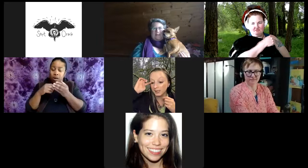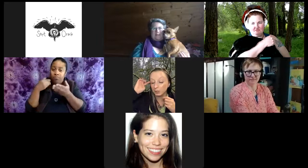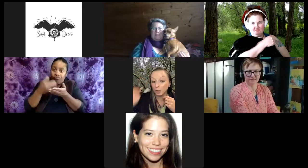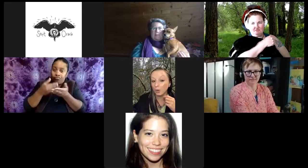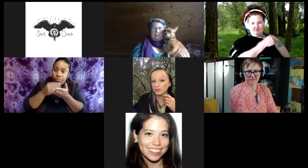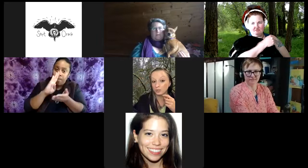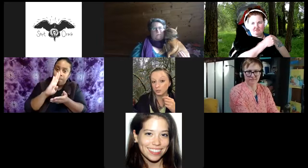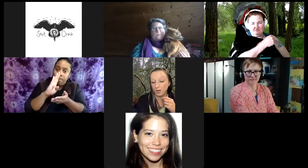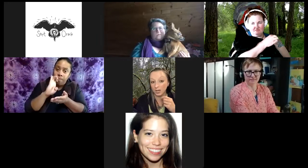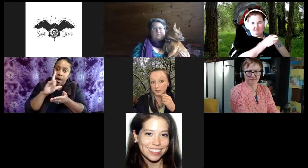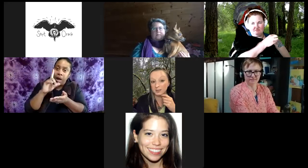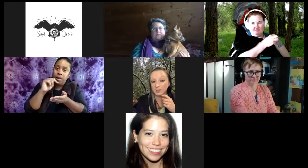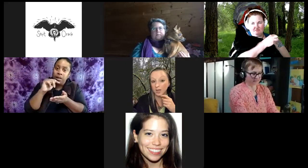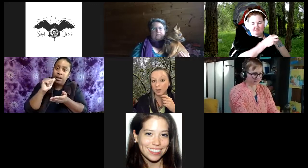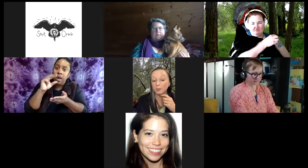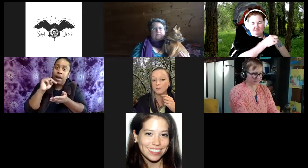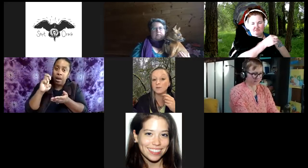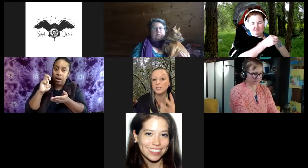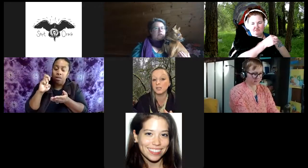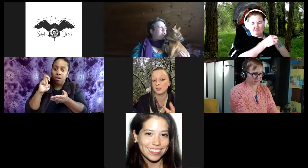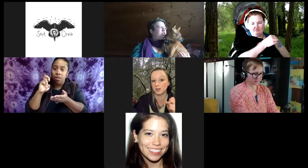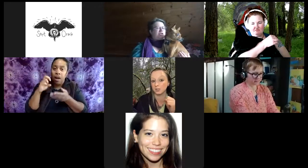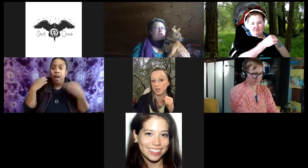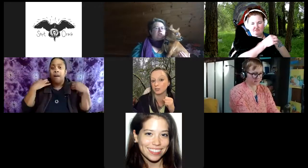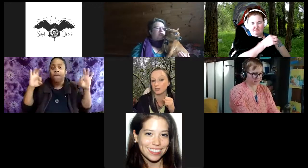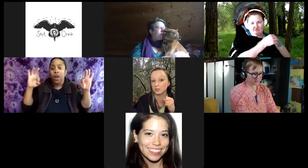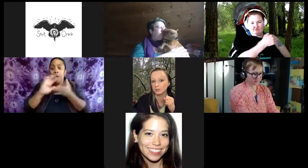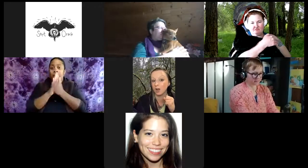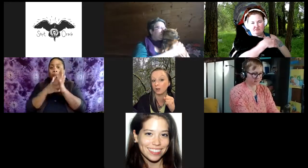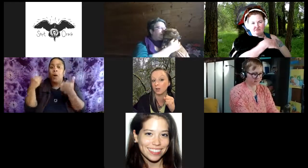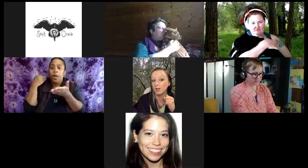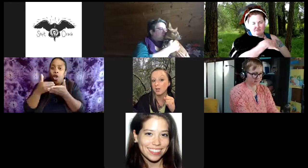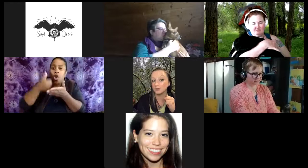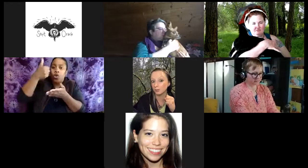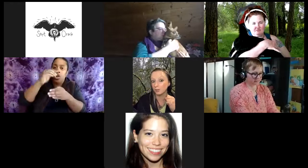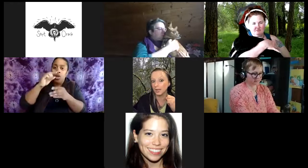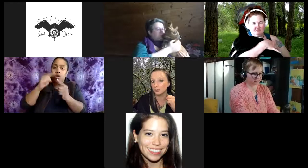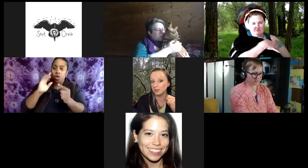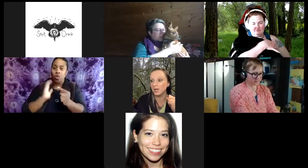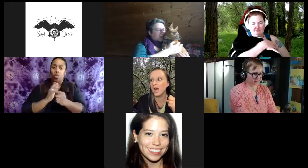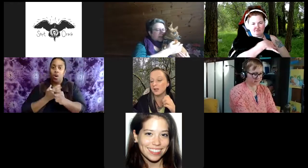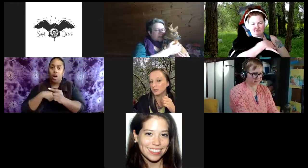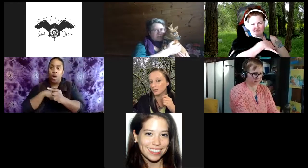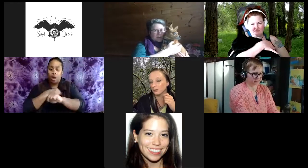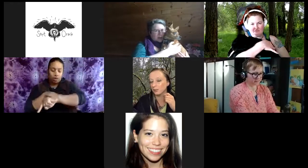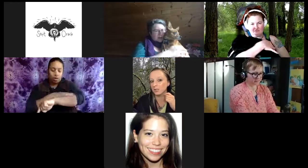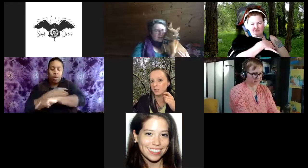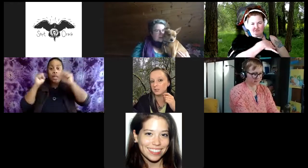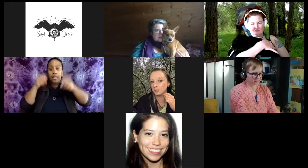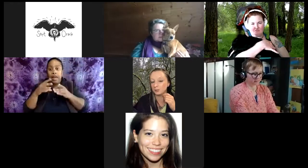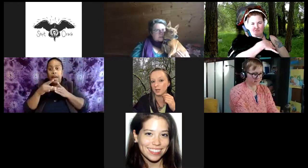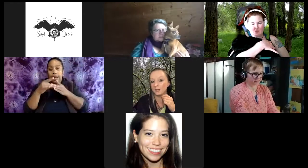really getting closer to us. We're feeling their connection stronger. And so they're able to guide us a little